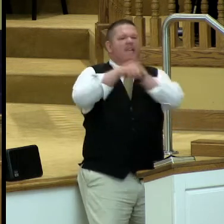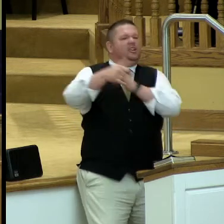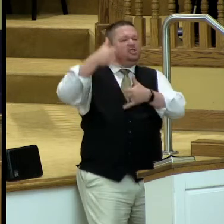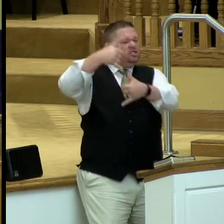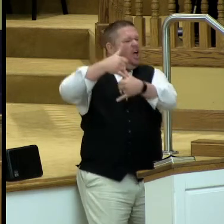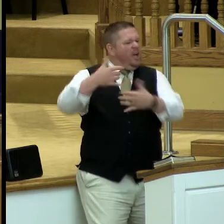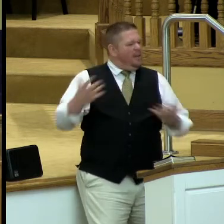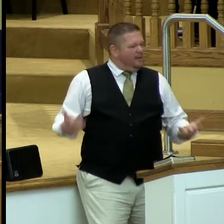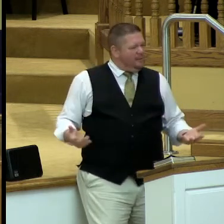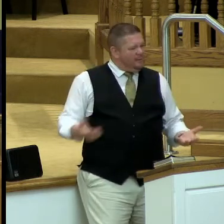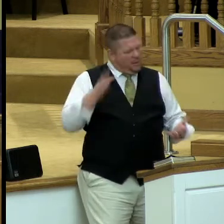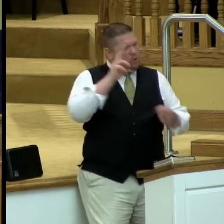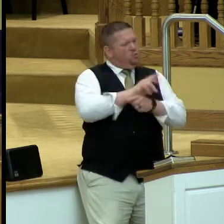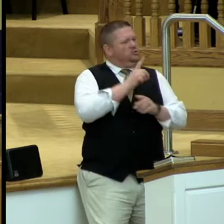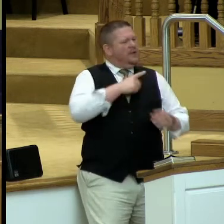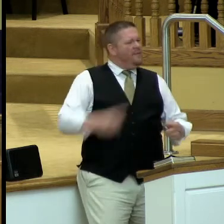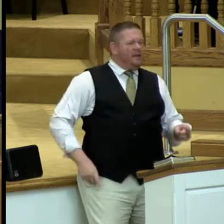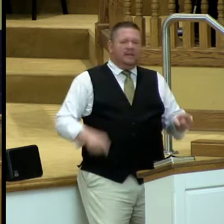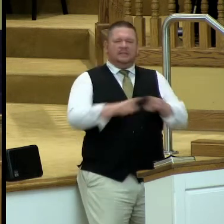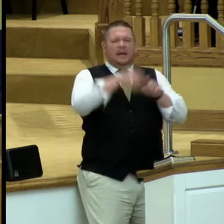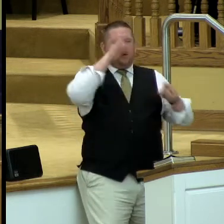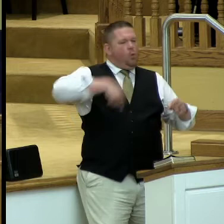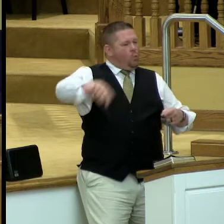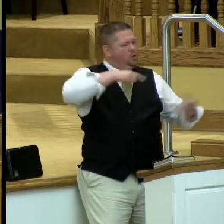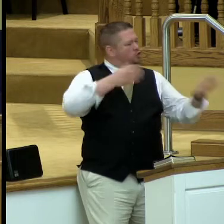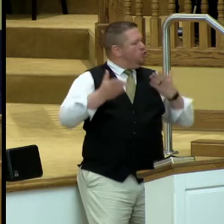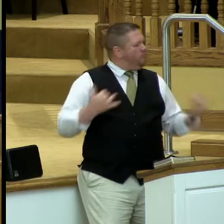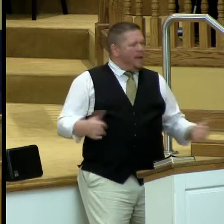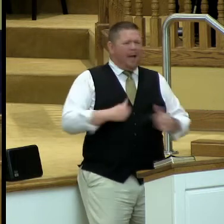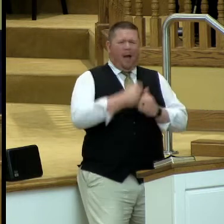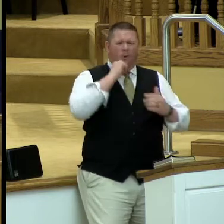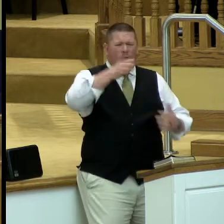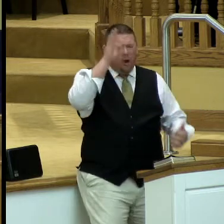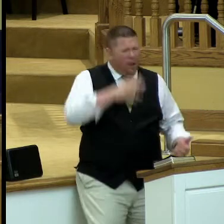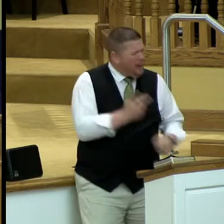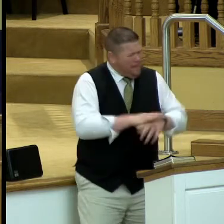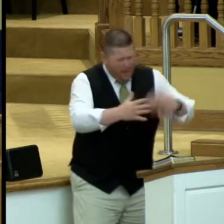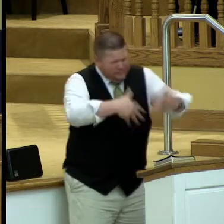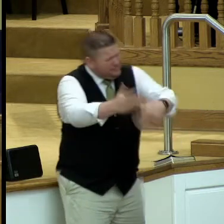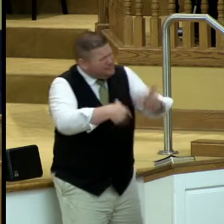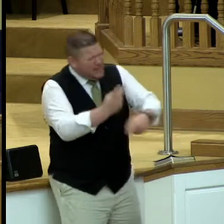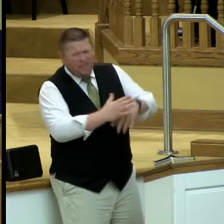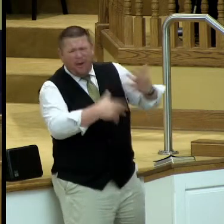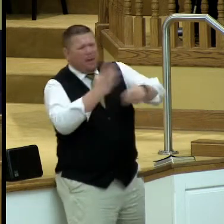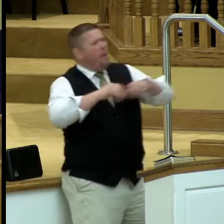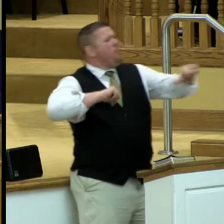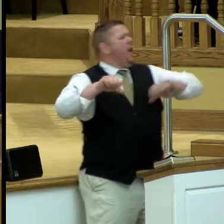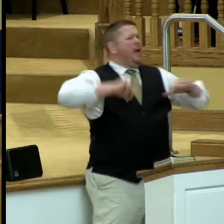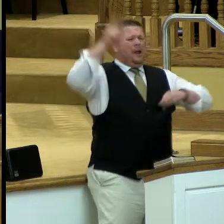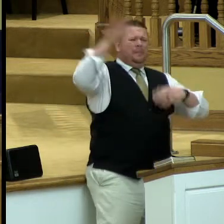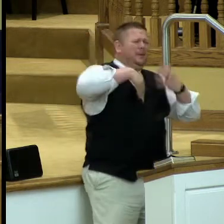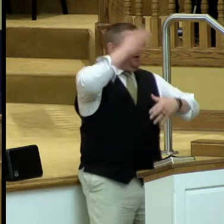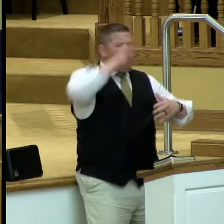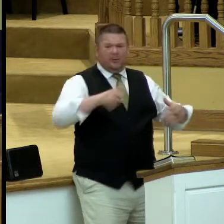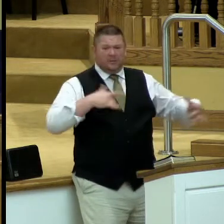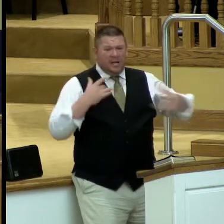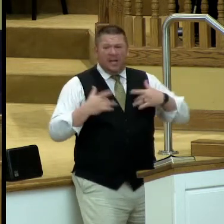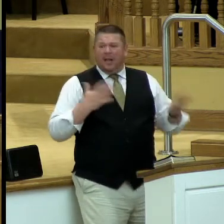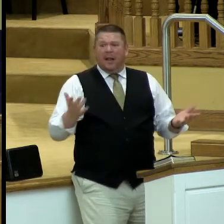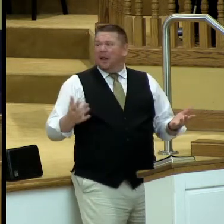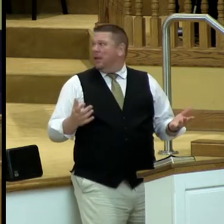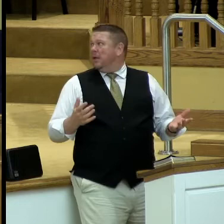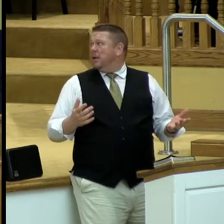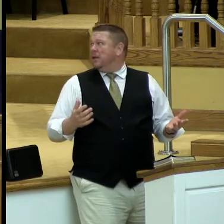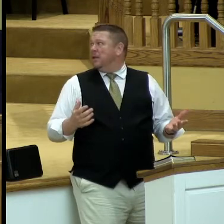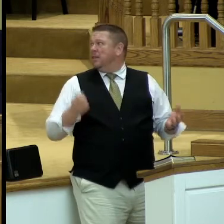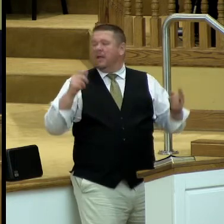God that he served. Same God we serve. Oh, how cool is your God? I'll keep on. Let me continue bragging on Him since everyone seems so excited about